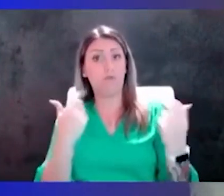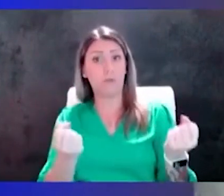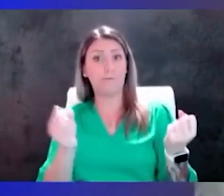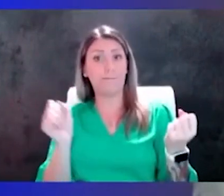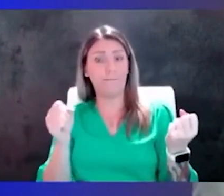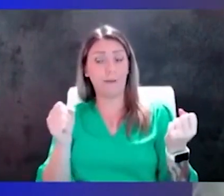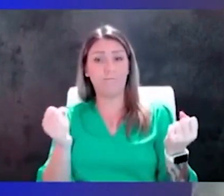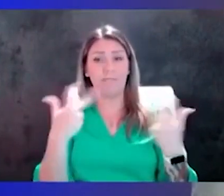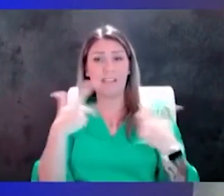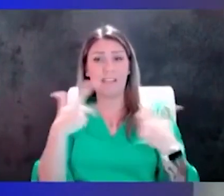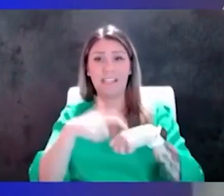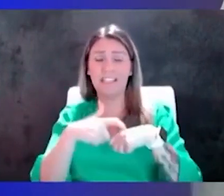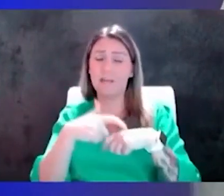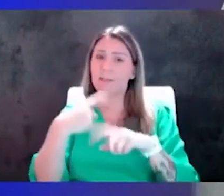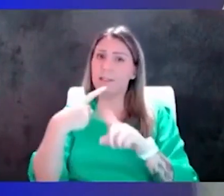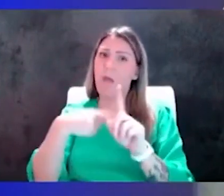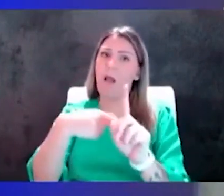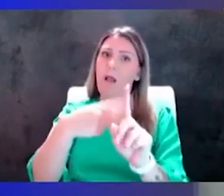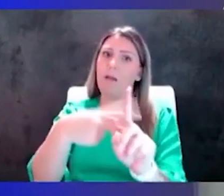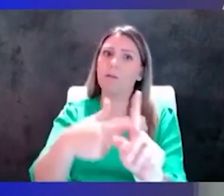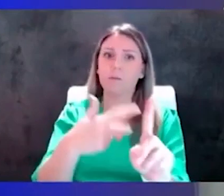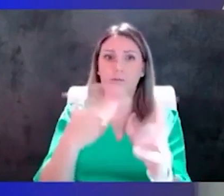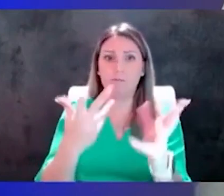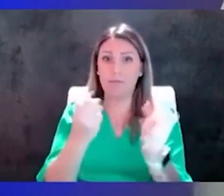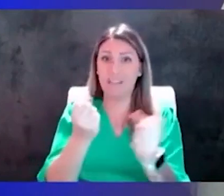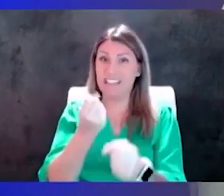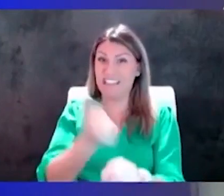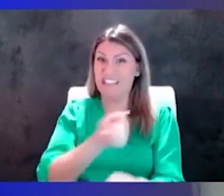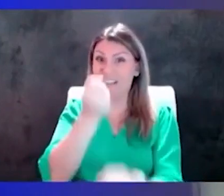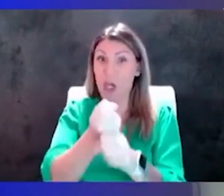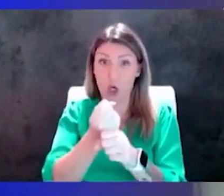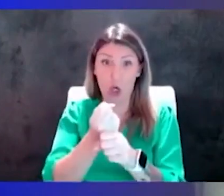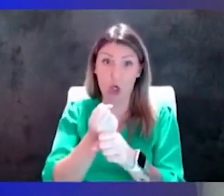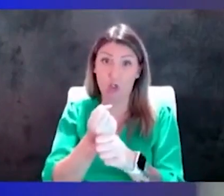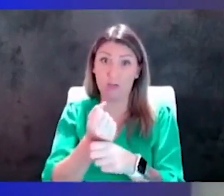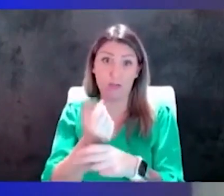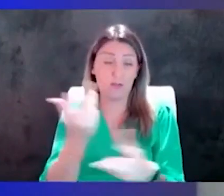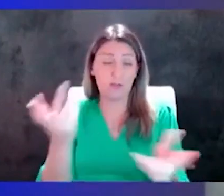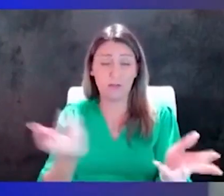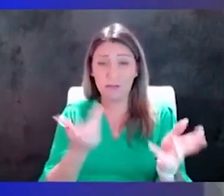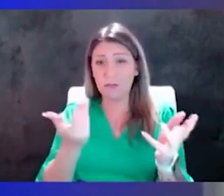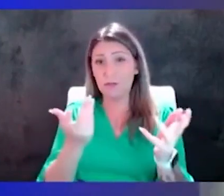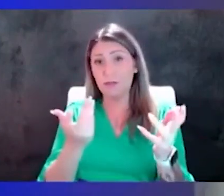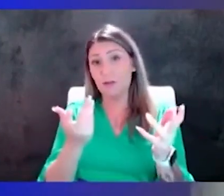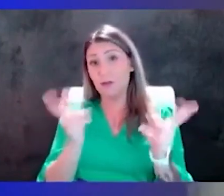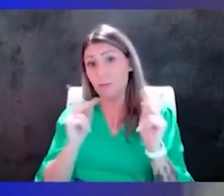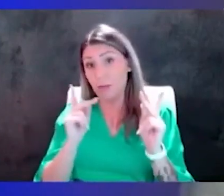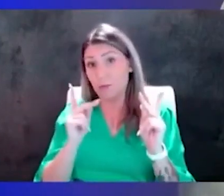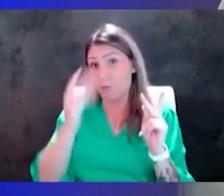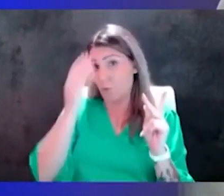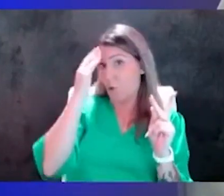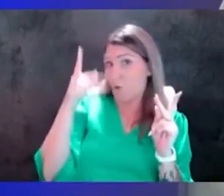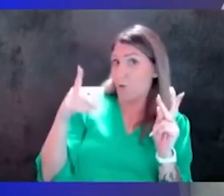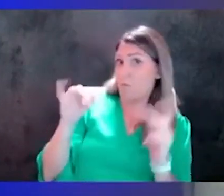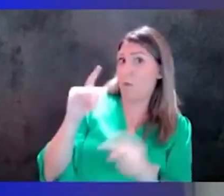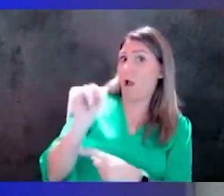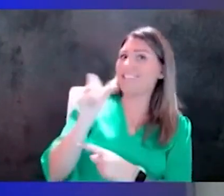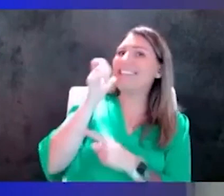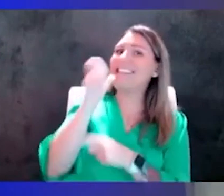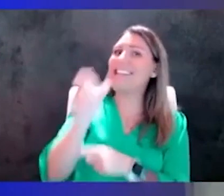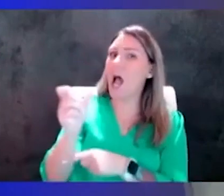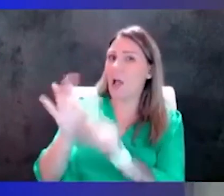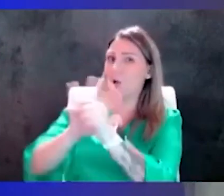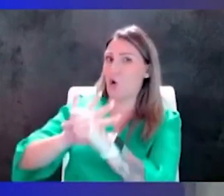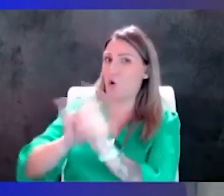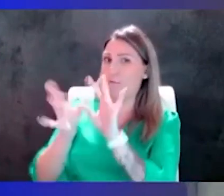on for months to years. But we do know that people with POTS from other things, so non-COVID related POTS, that we do see